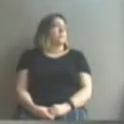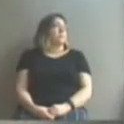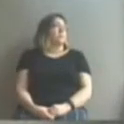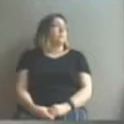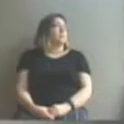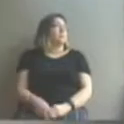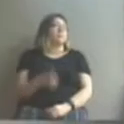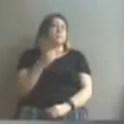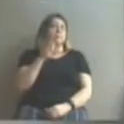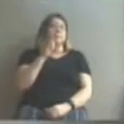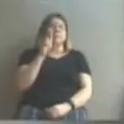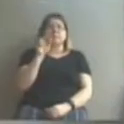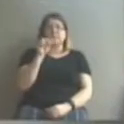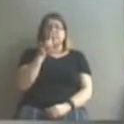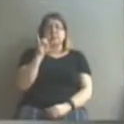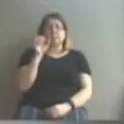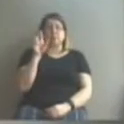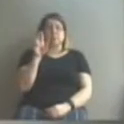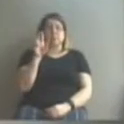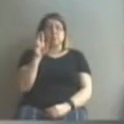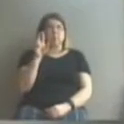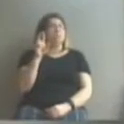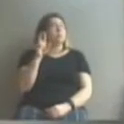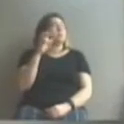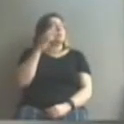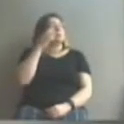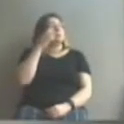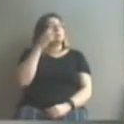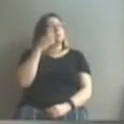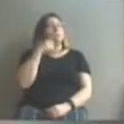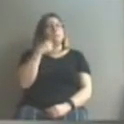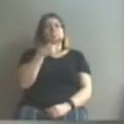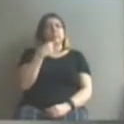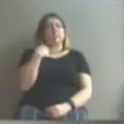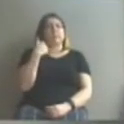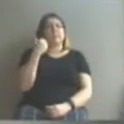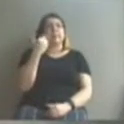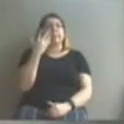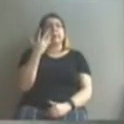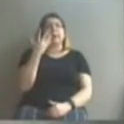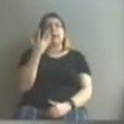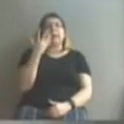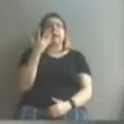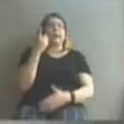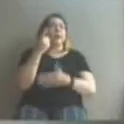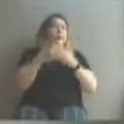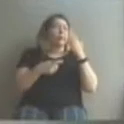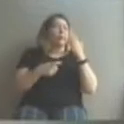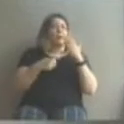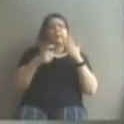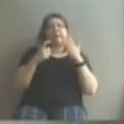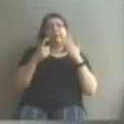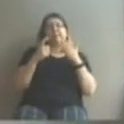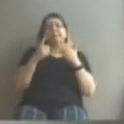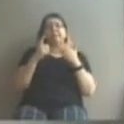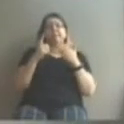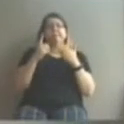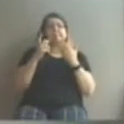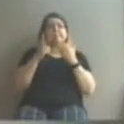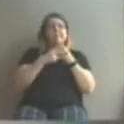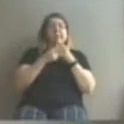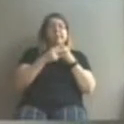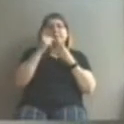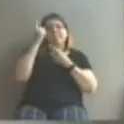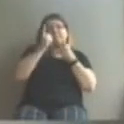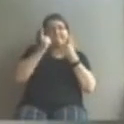Dr. Razor, if I could come back to you. What do you have a general sense of what the cost savings on a yearly basis is going to be from